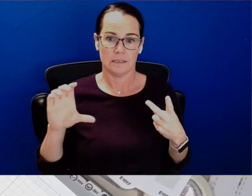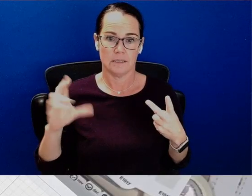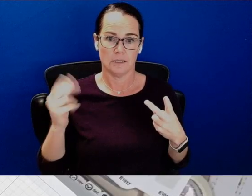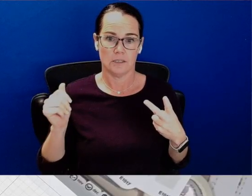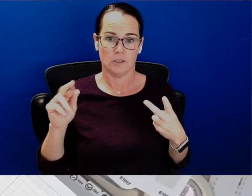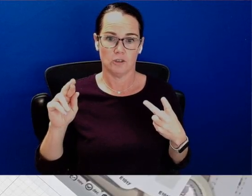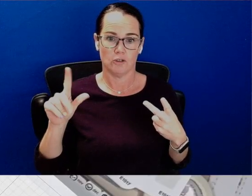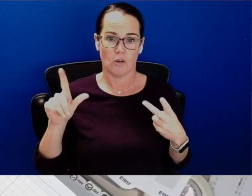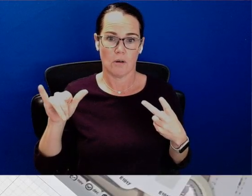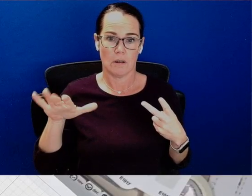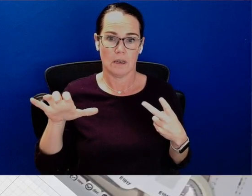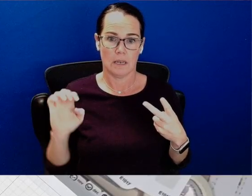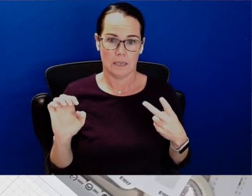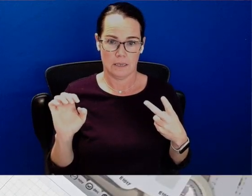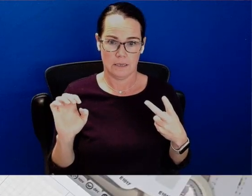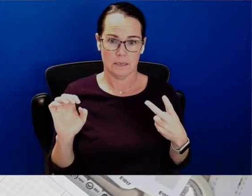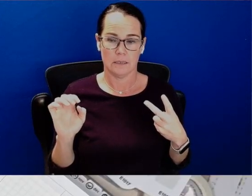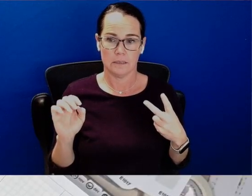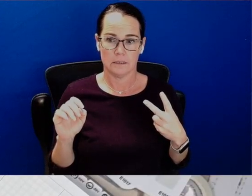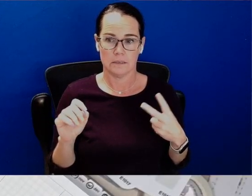and Charlie.